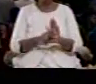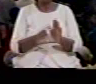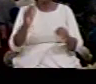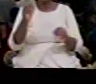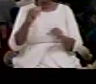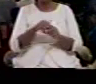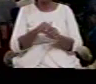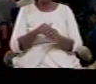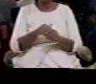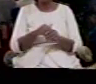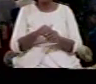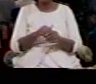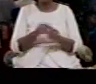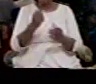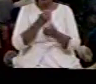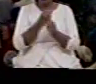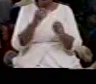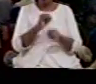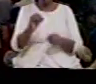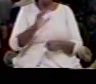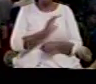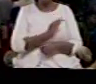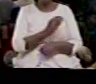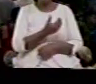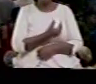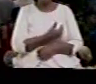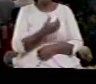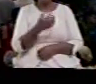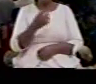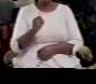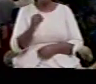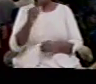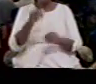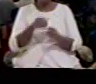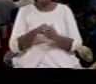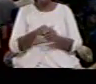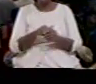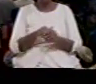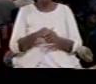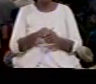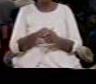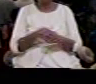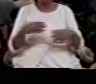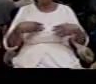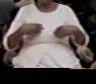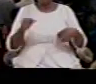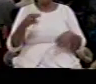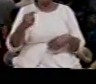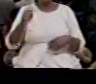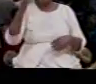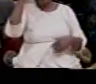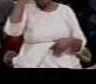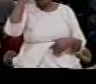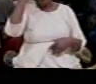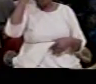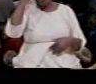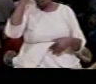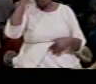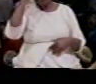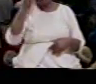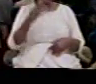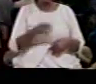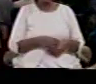in saving souls, in healing the sick, delivering the oppressed,